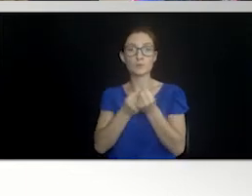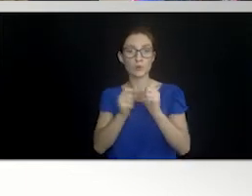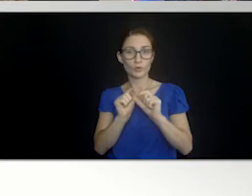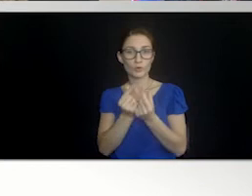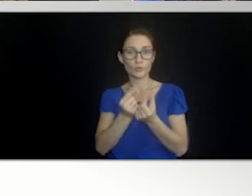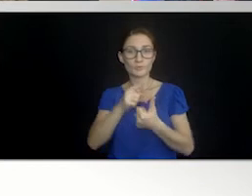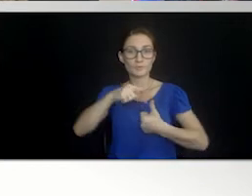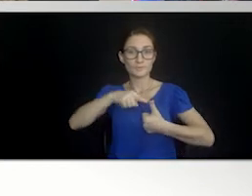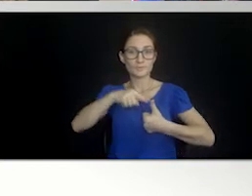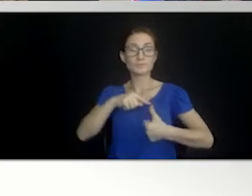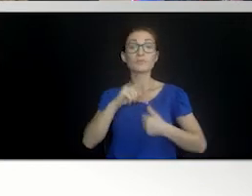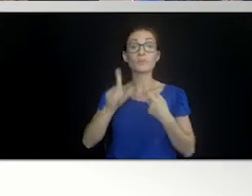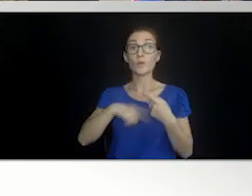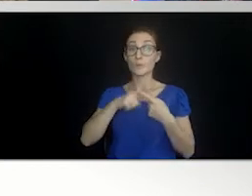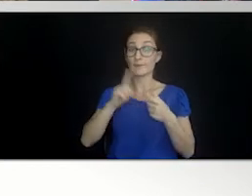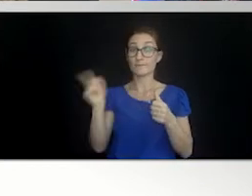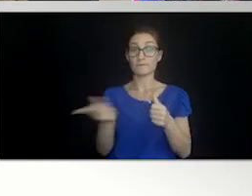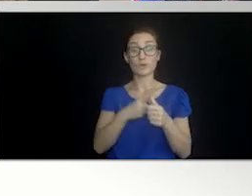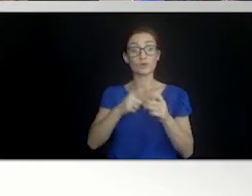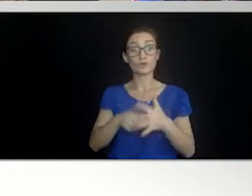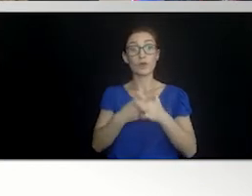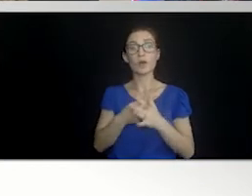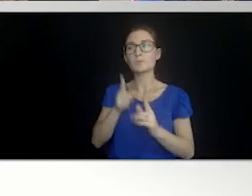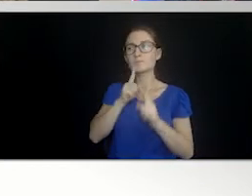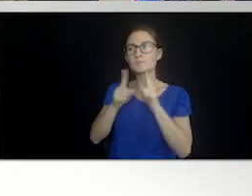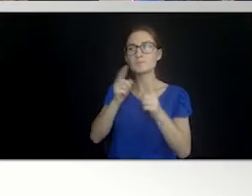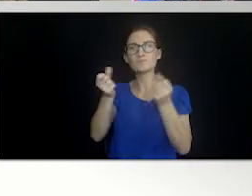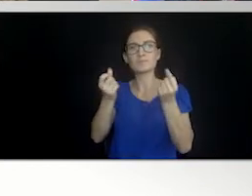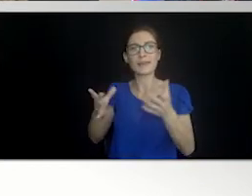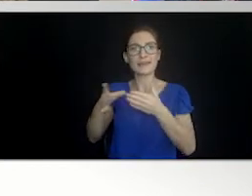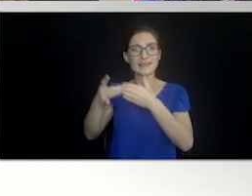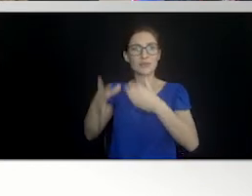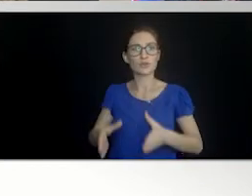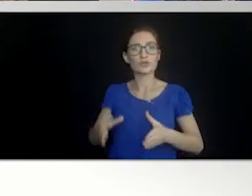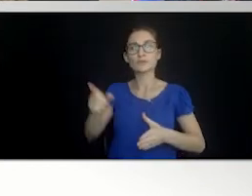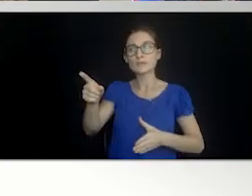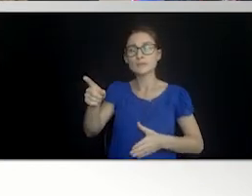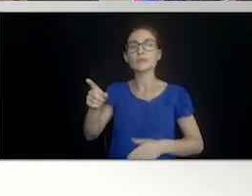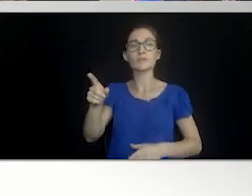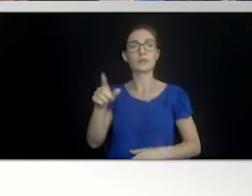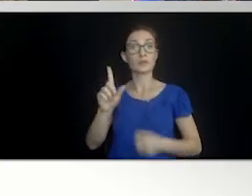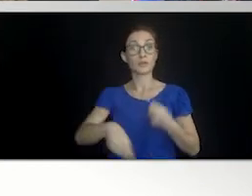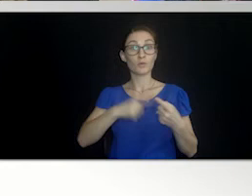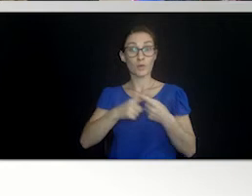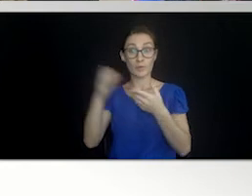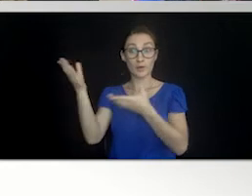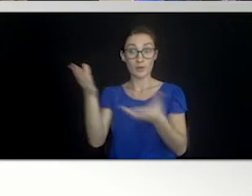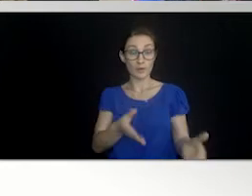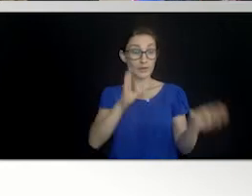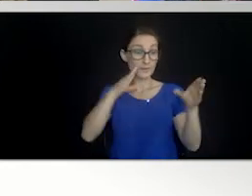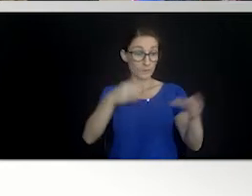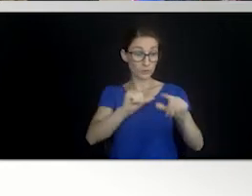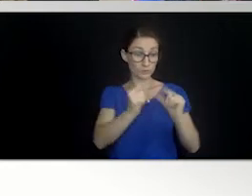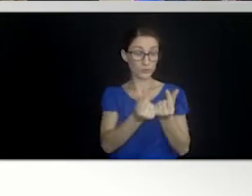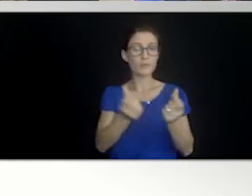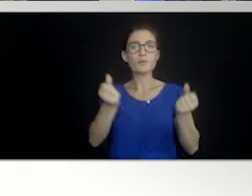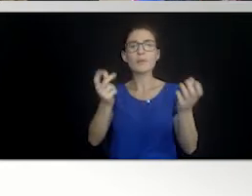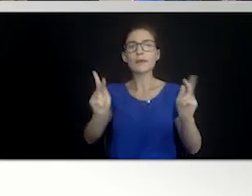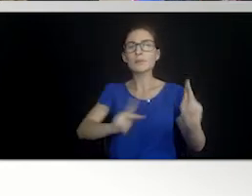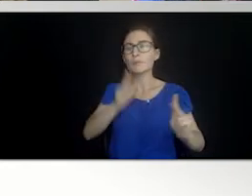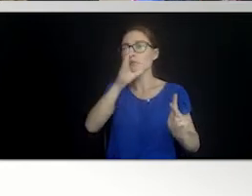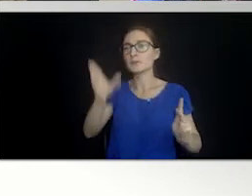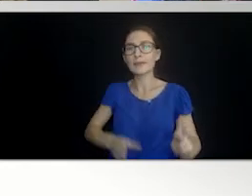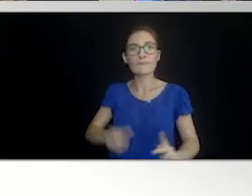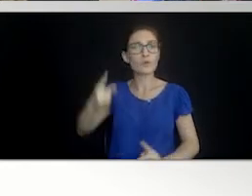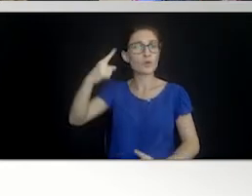groups. When we started MyHana, we interviewed a lot of leaders in the autism field, and what we noticed is that when we brought the information back to our focus groups, a